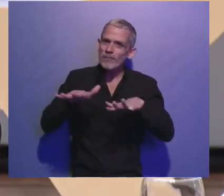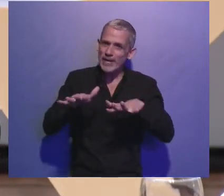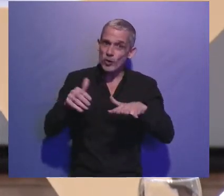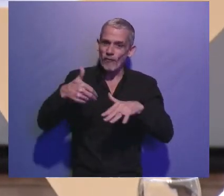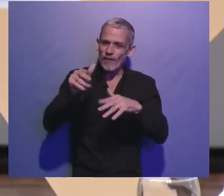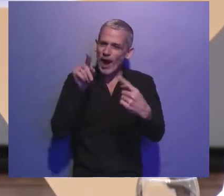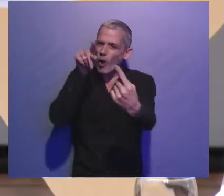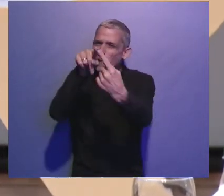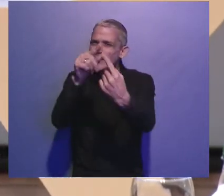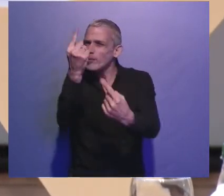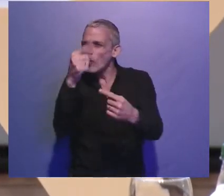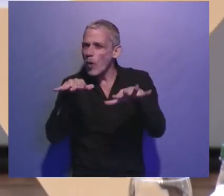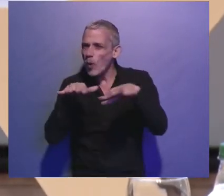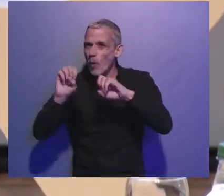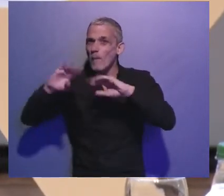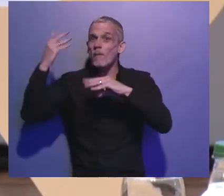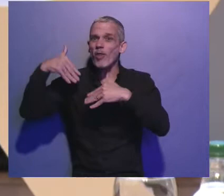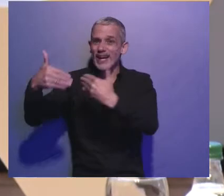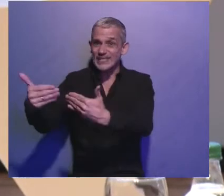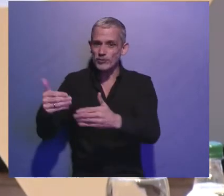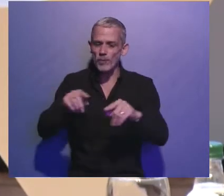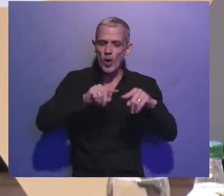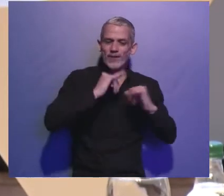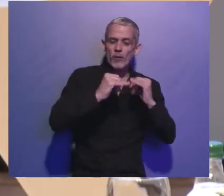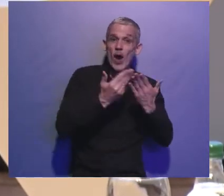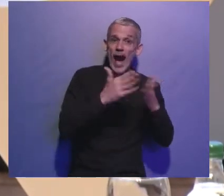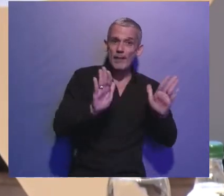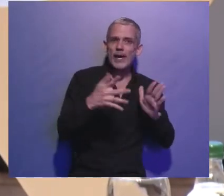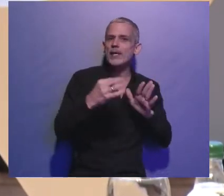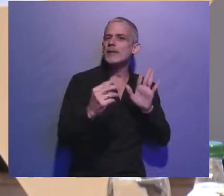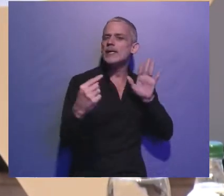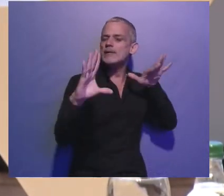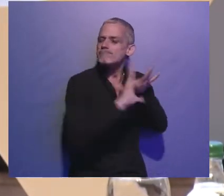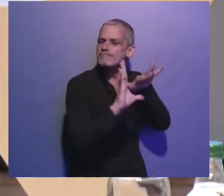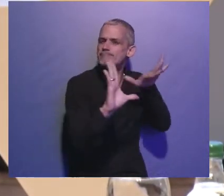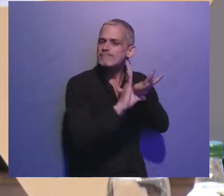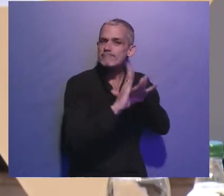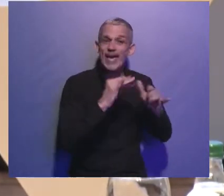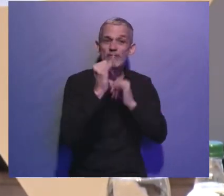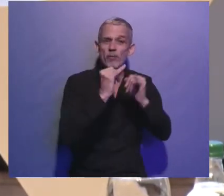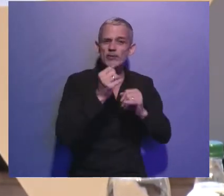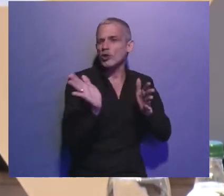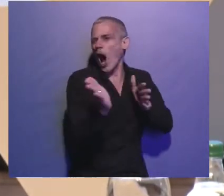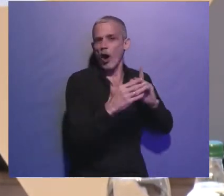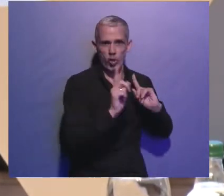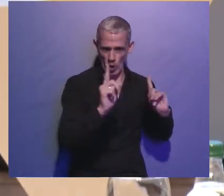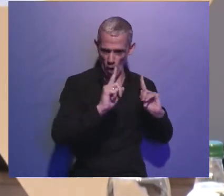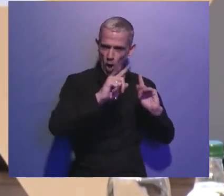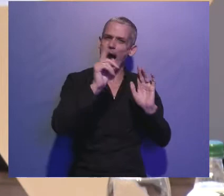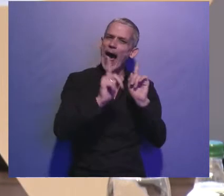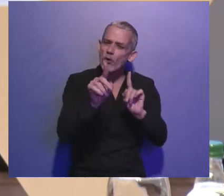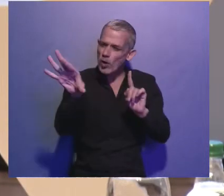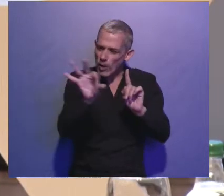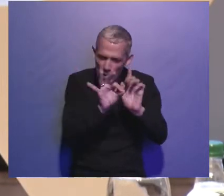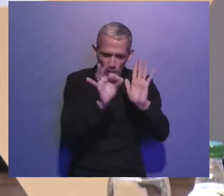should express exactly which data should be public. So which data belongs to the residents, which data is not private